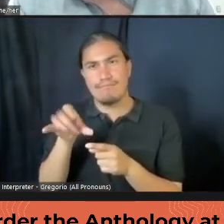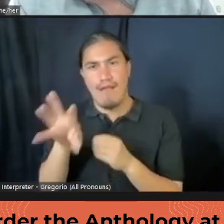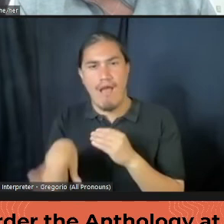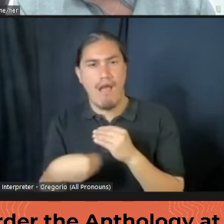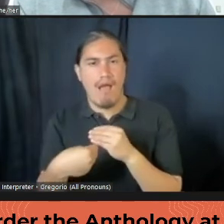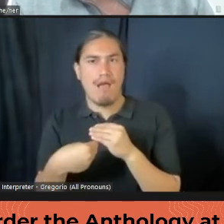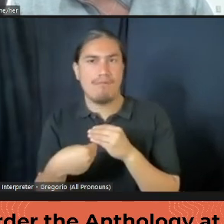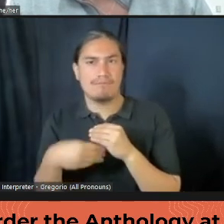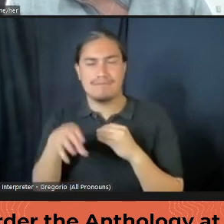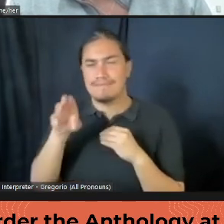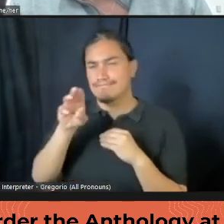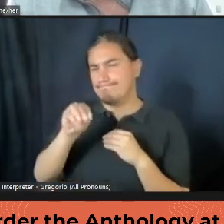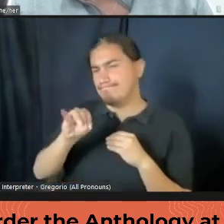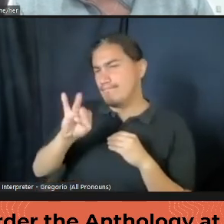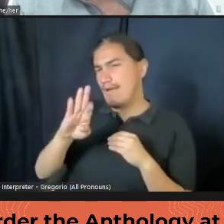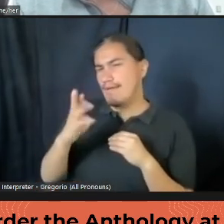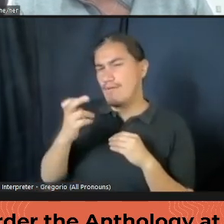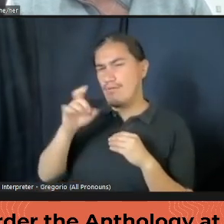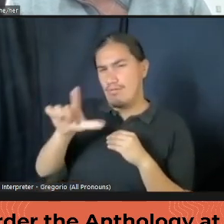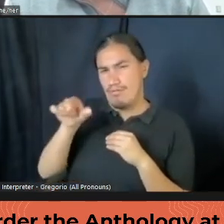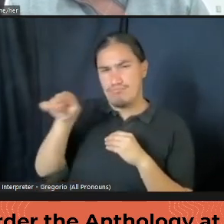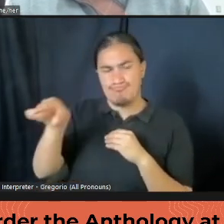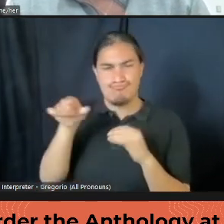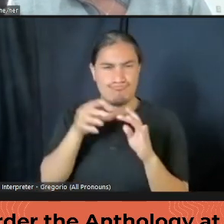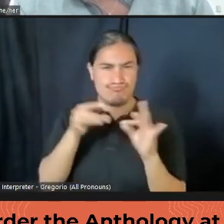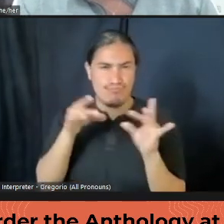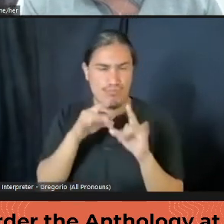Michael, what you were talking about.